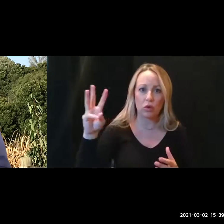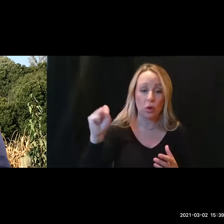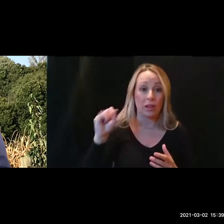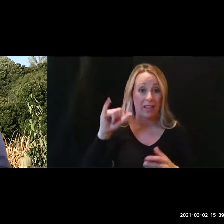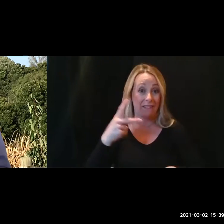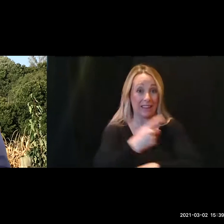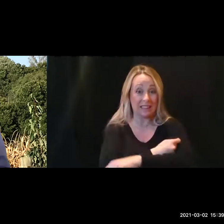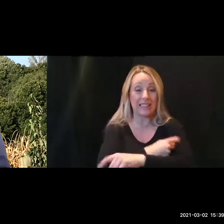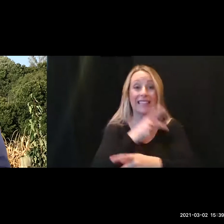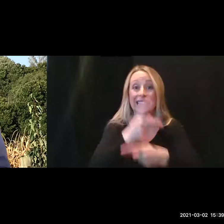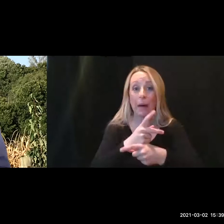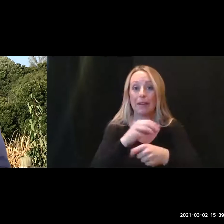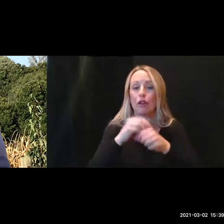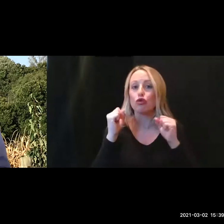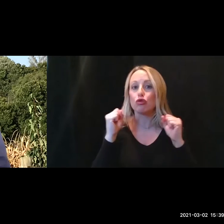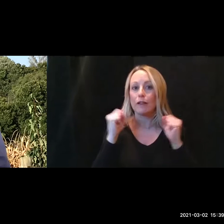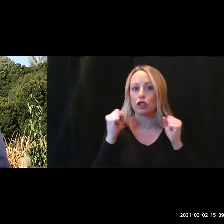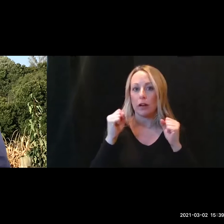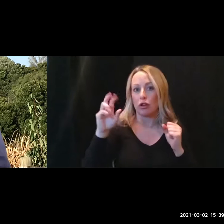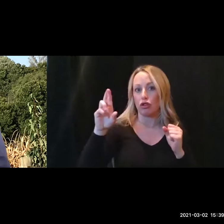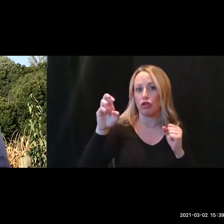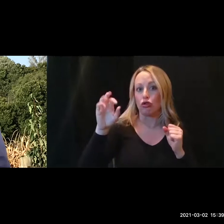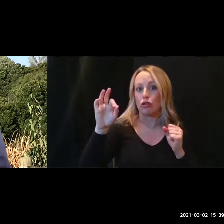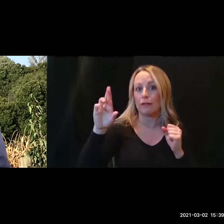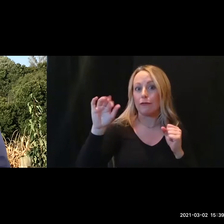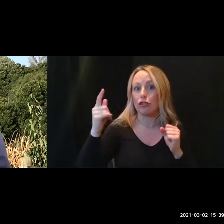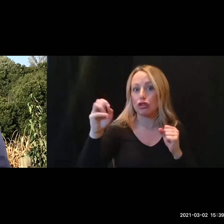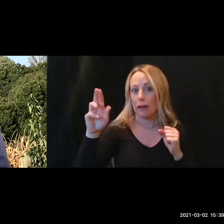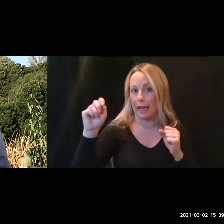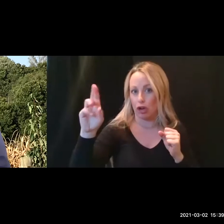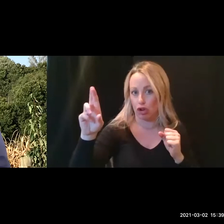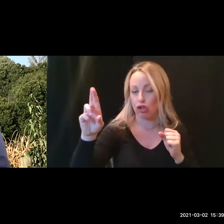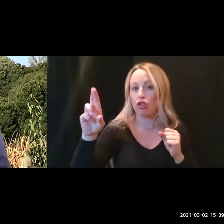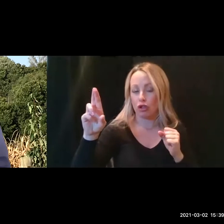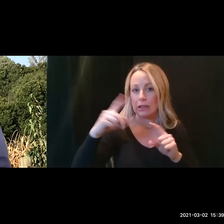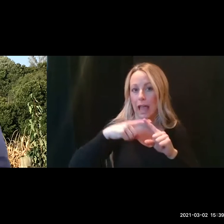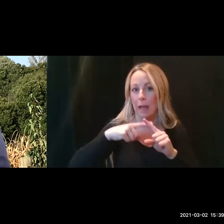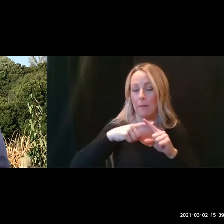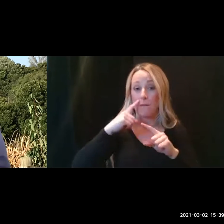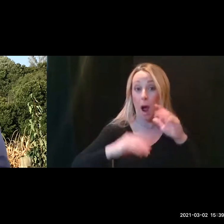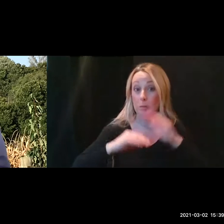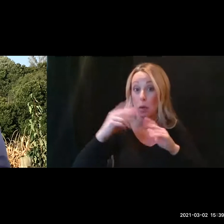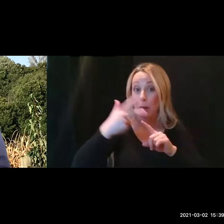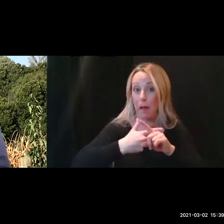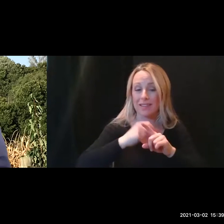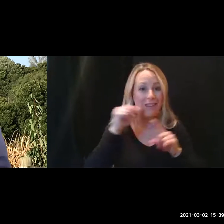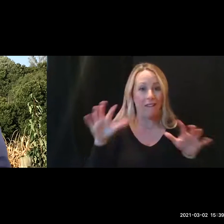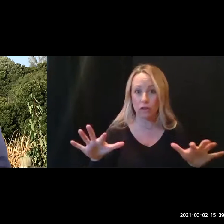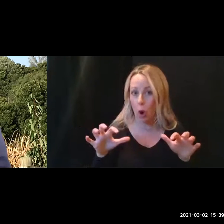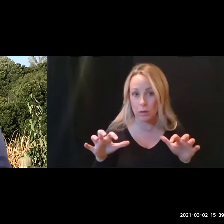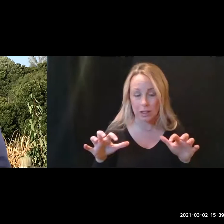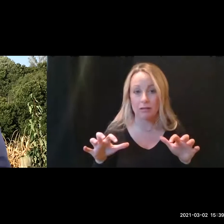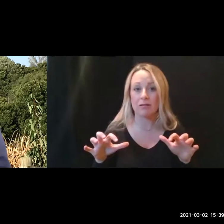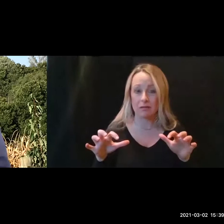at refrigerator temperatures, not frozen, for up to 3 months. It's preservative-free. All